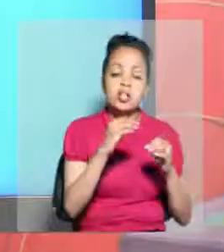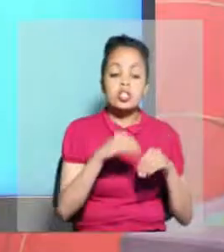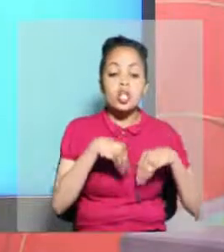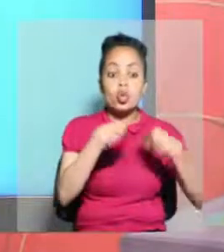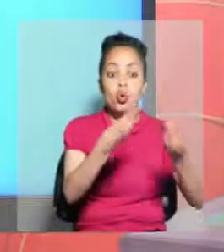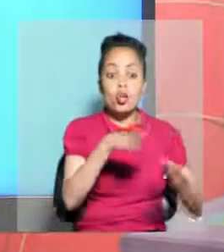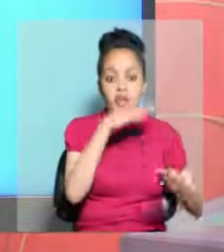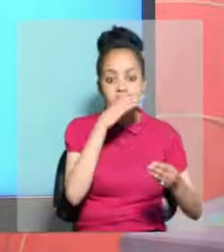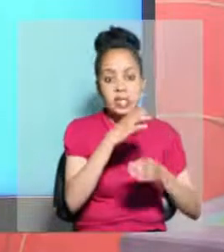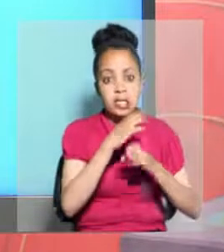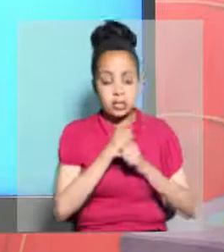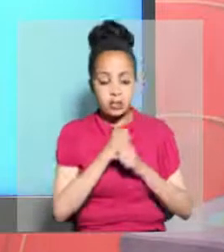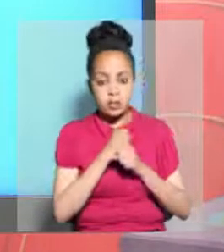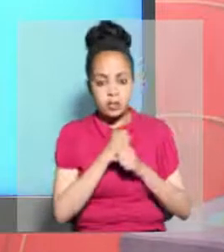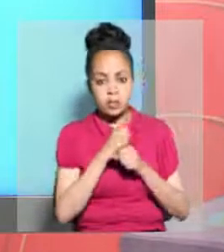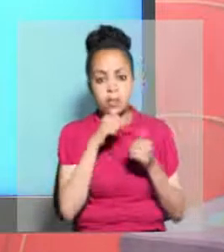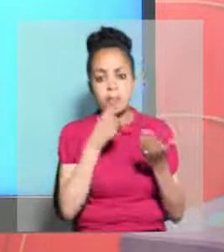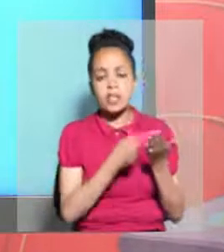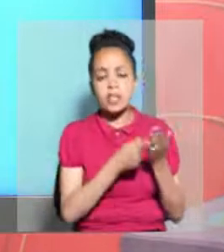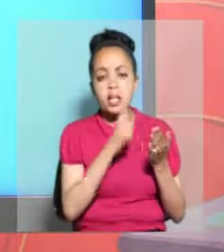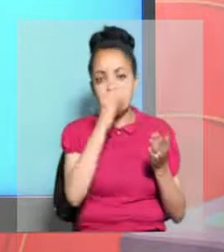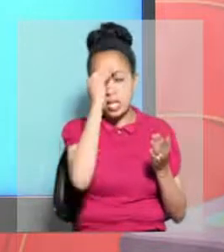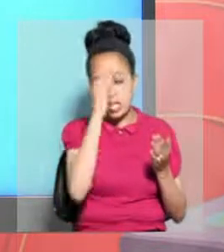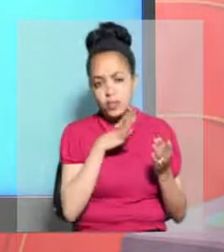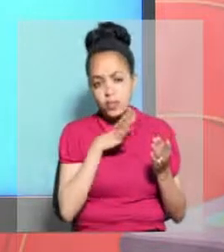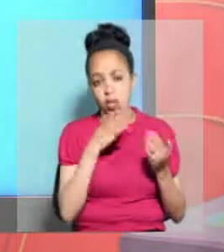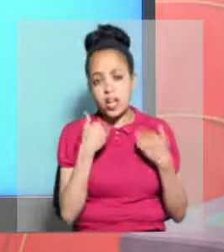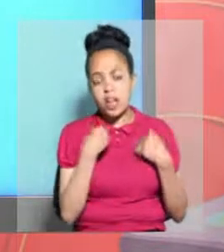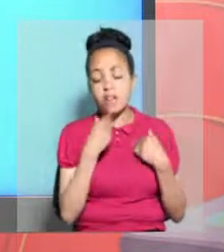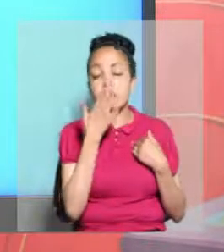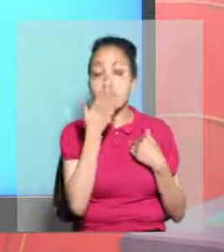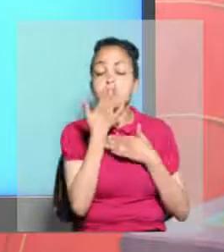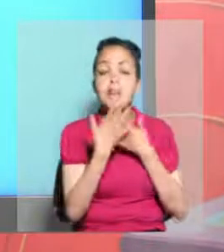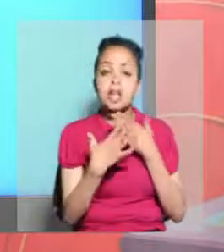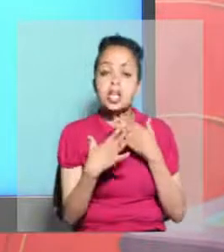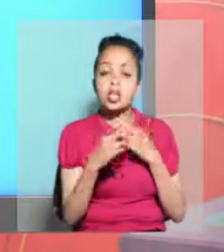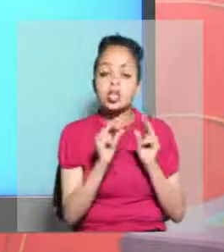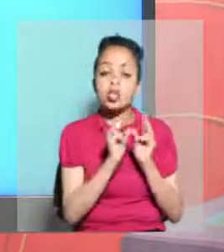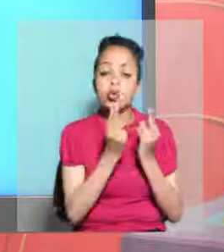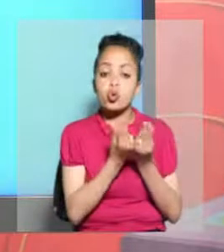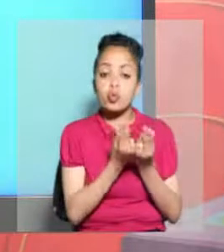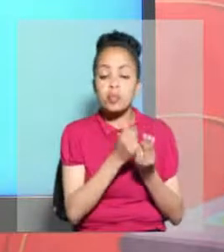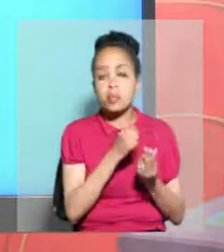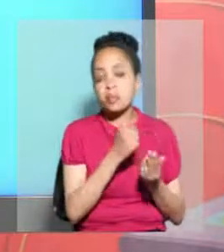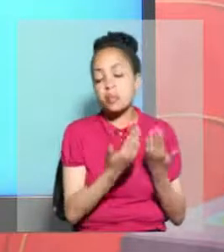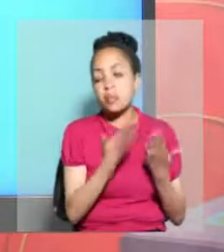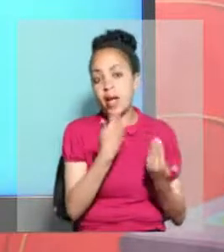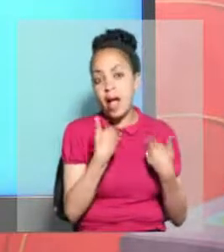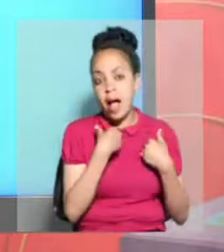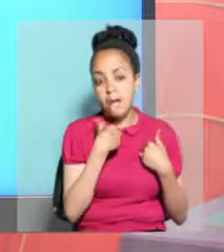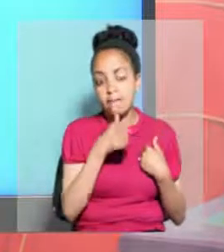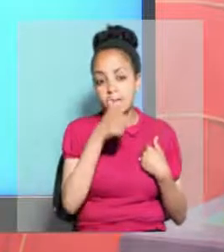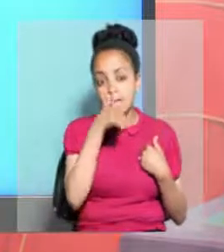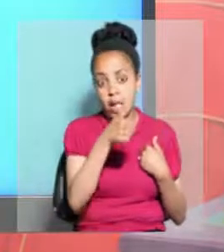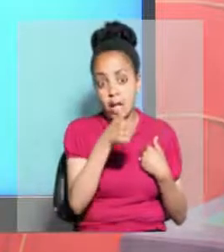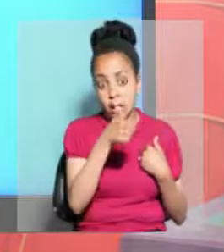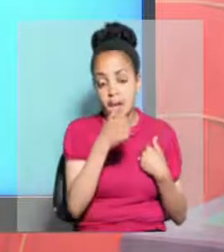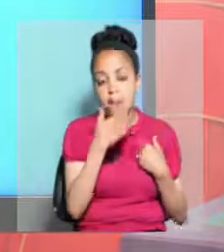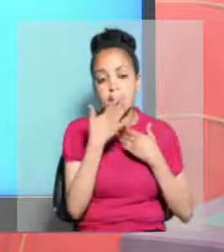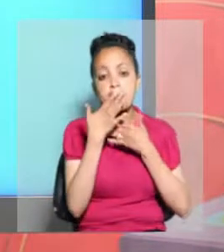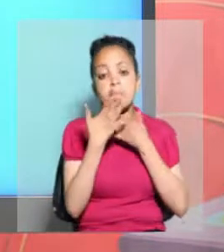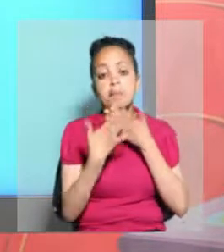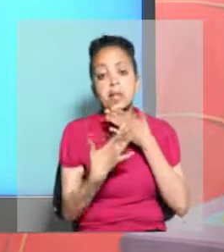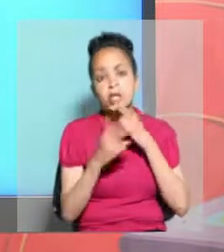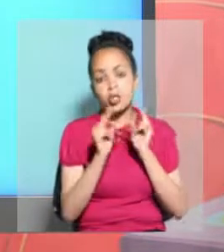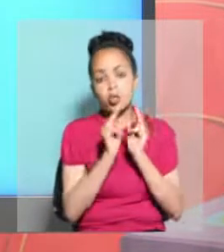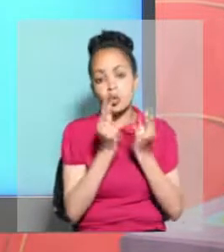one. Here, an individual with blood group A may have A blood group here.